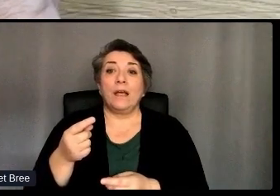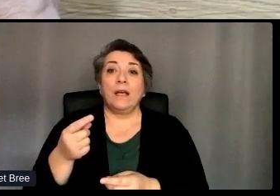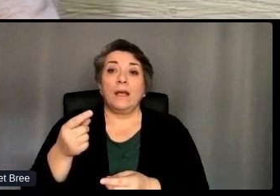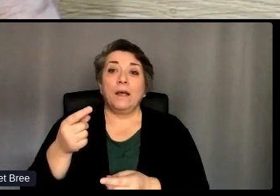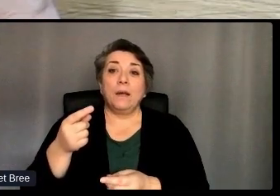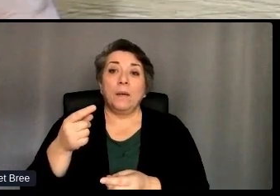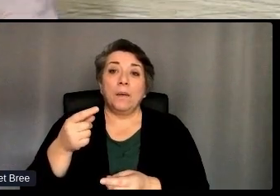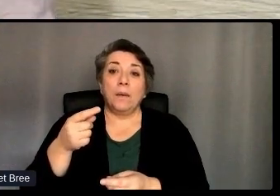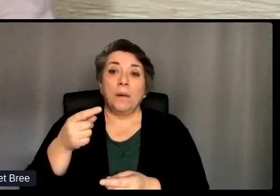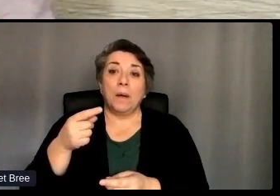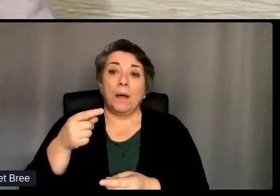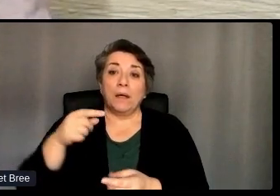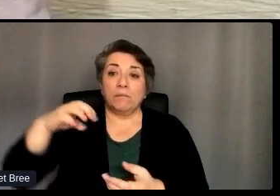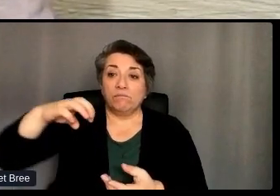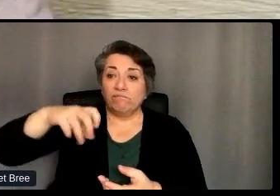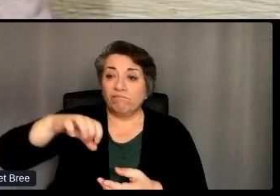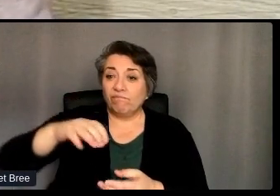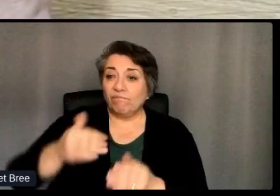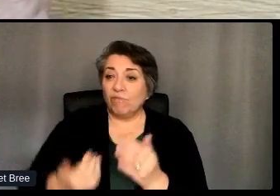same button base.